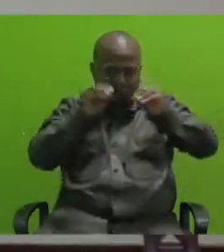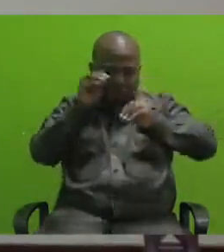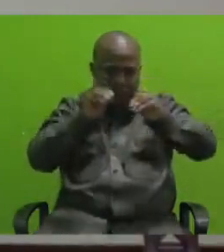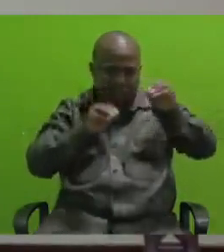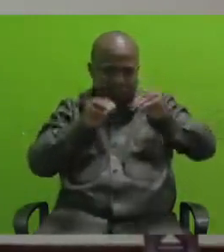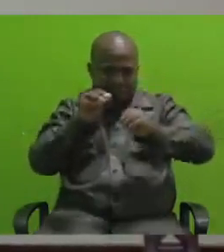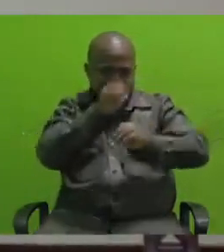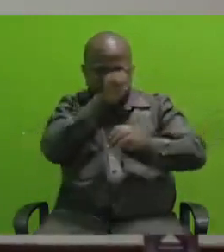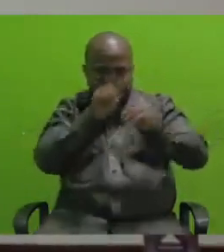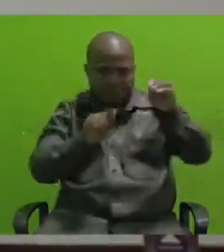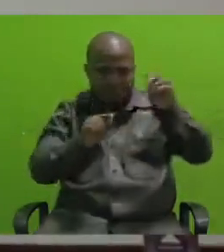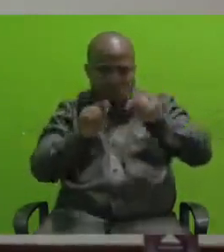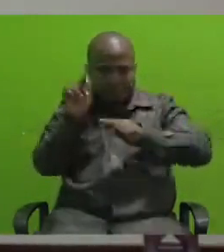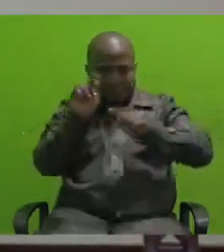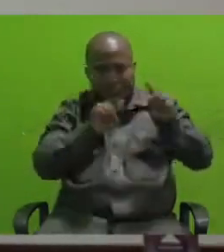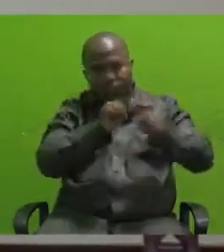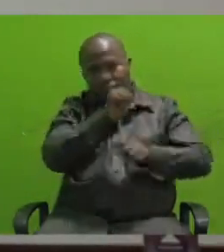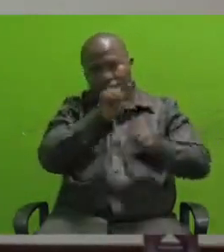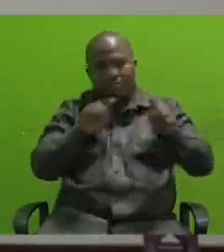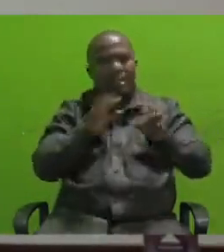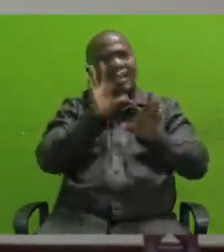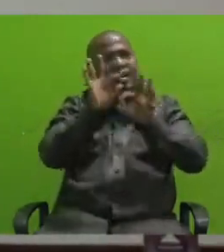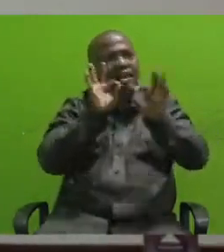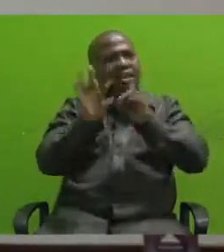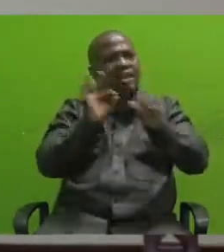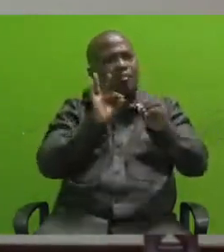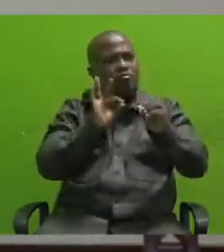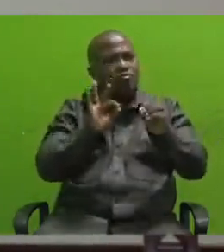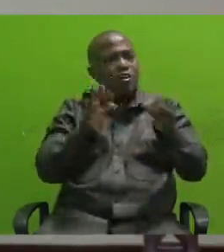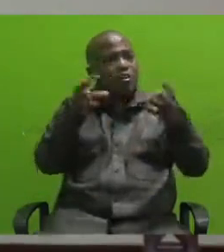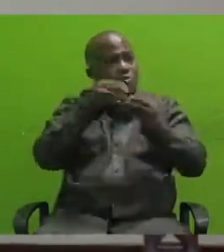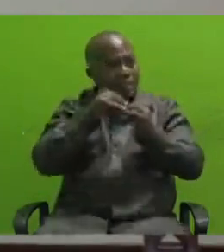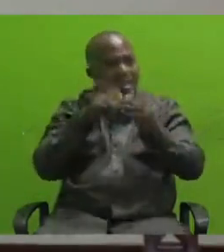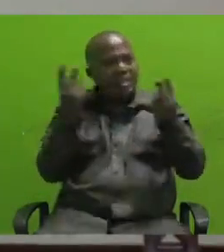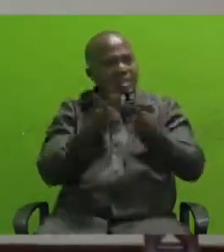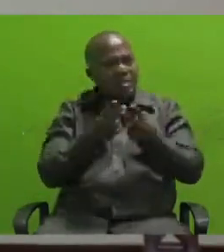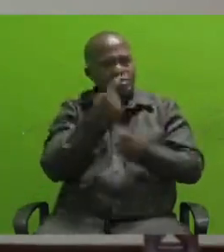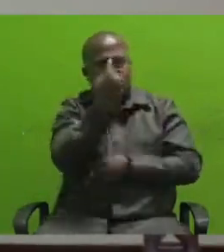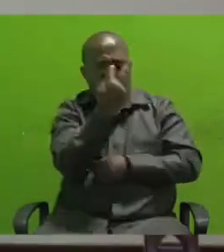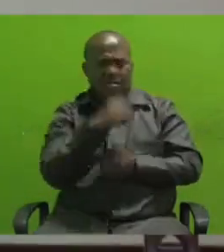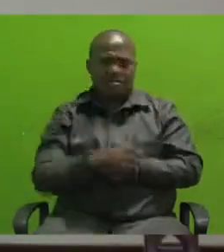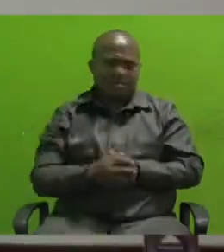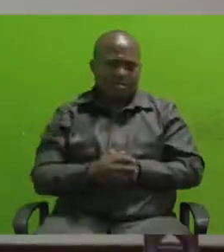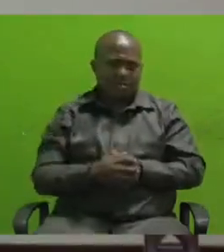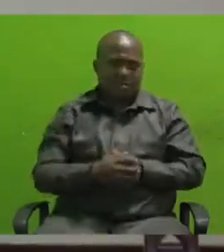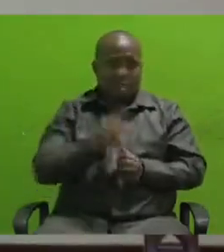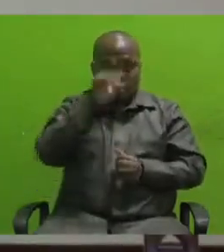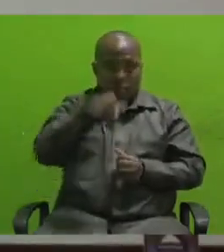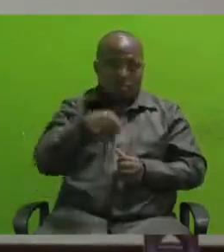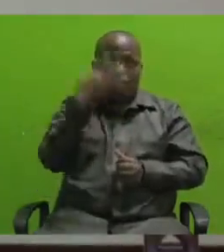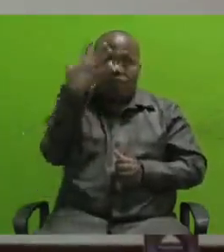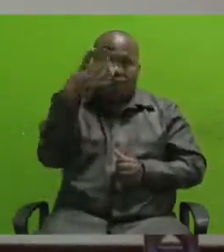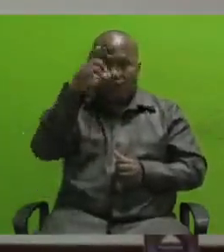then another 5 over 2, which is equal to 1, so 5x, and this squared